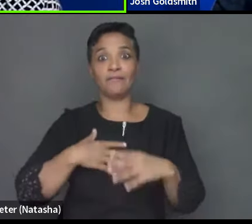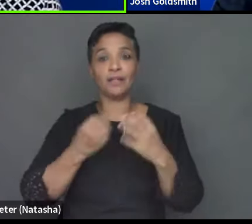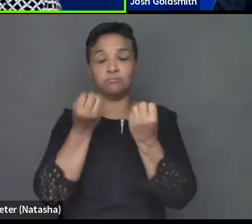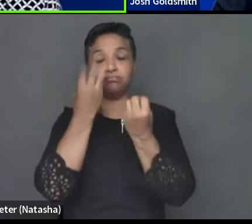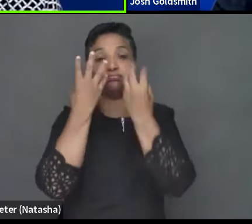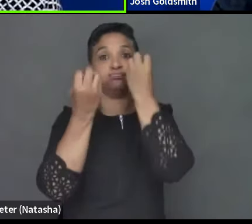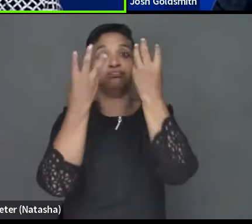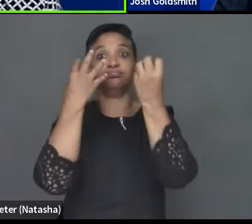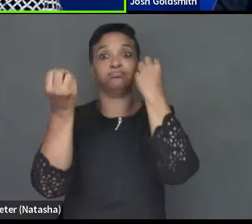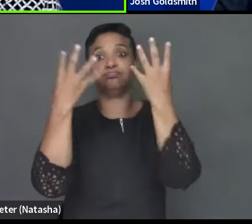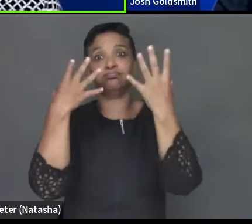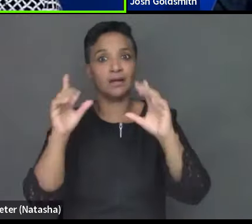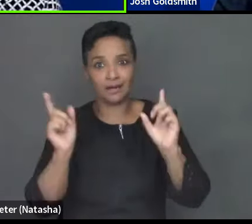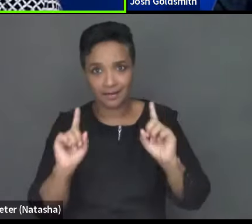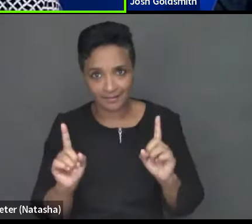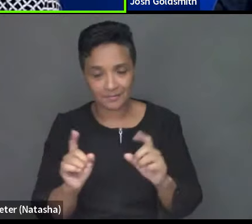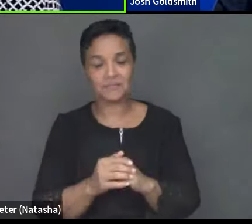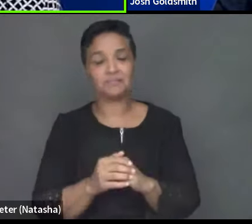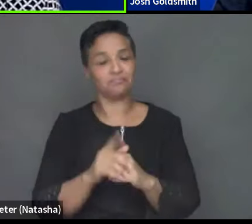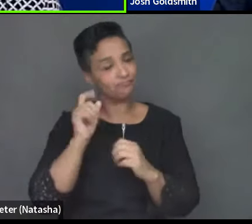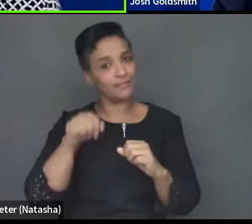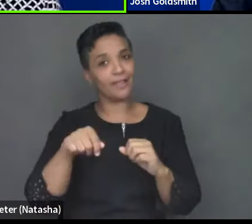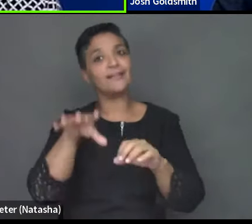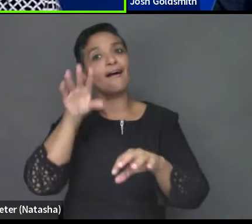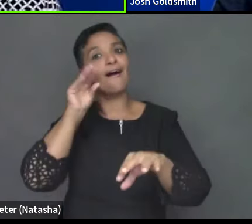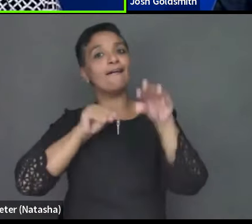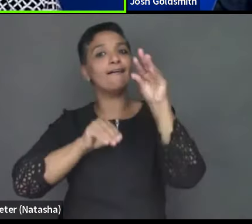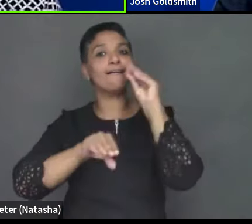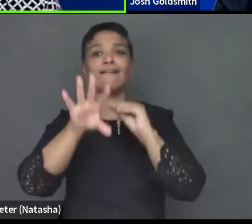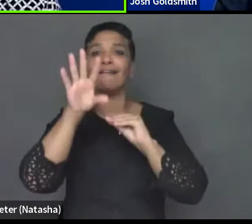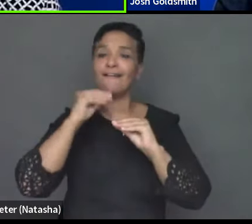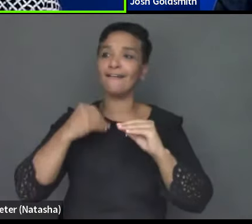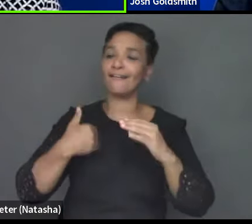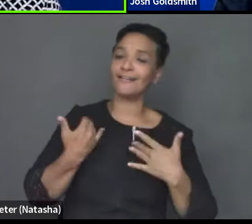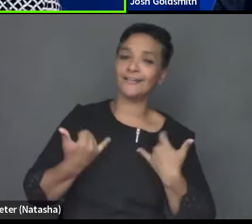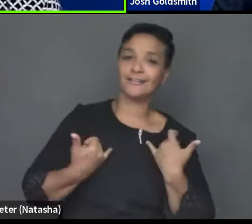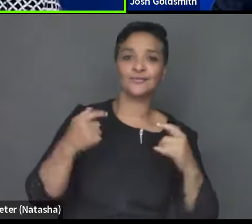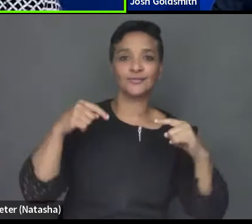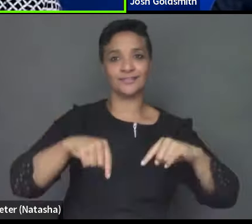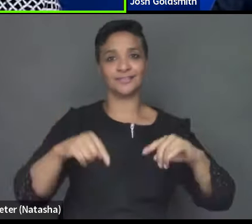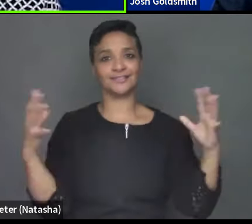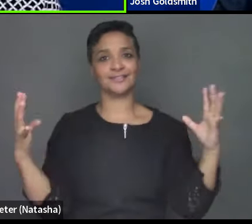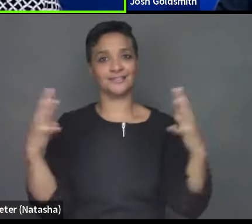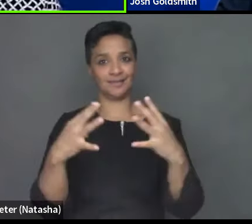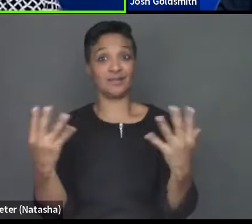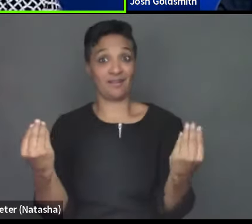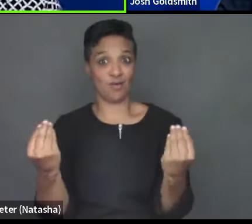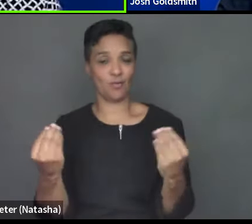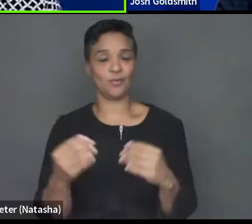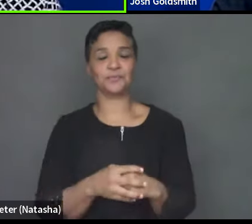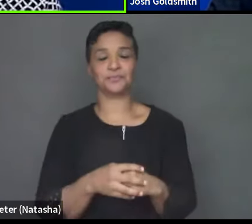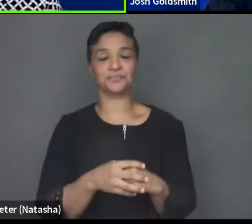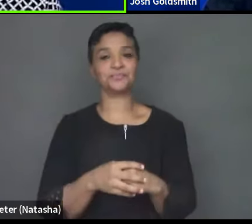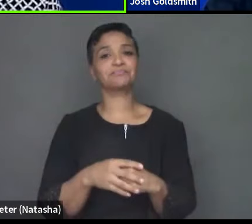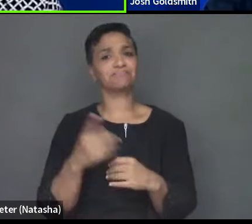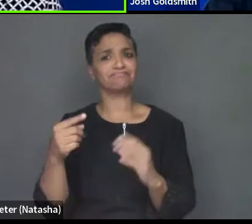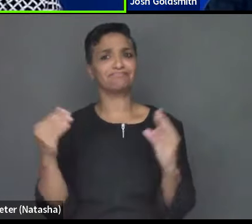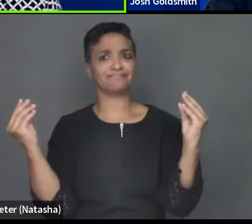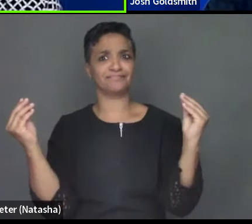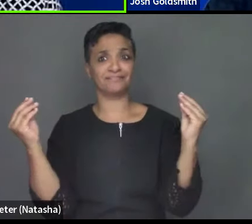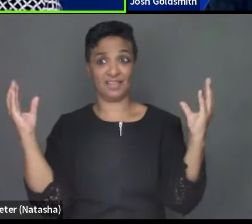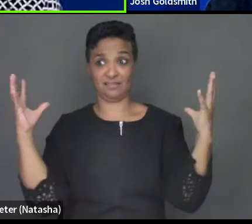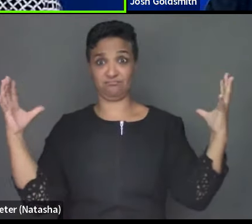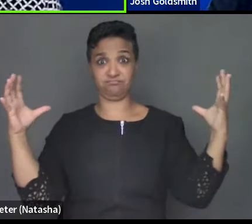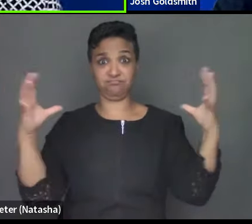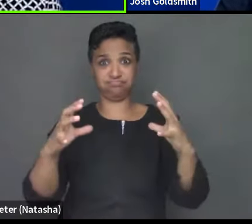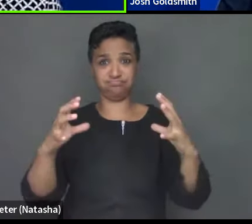days and really, really enjoying the experience of being at this summit. Any event like this can be extremely overwhelming.